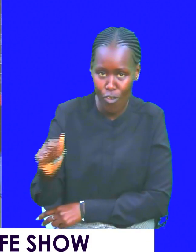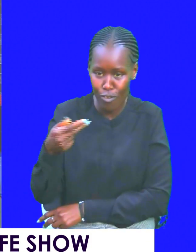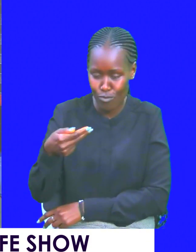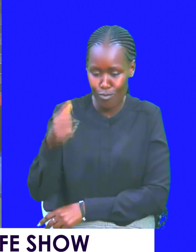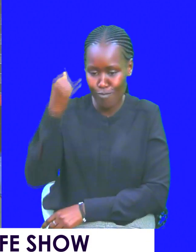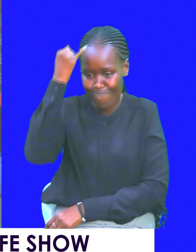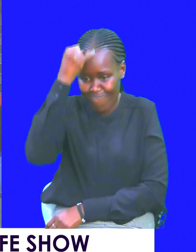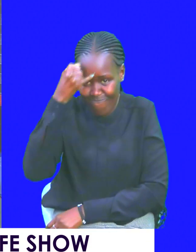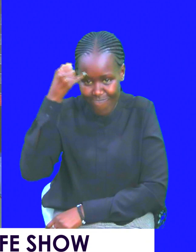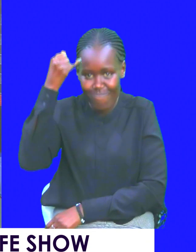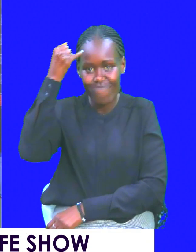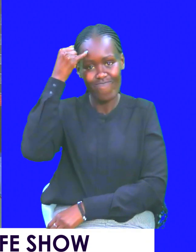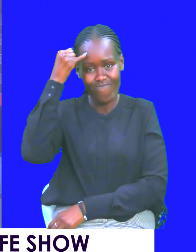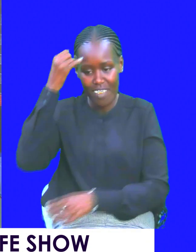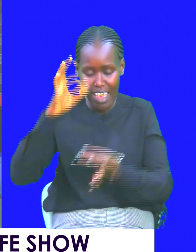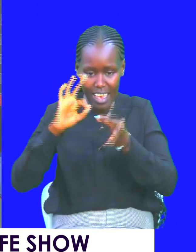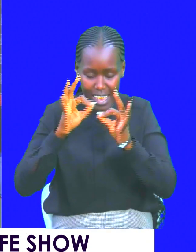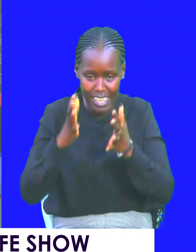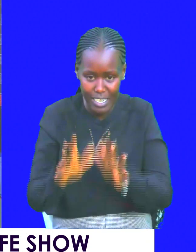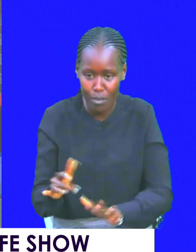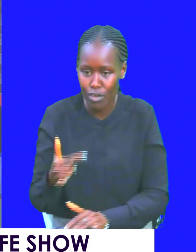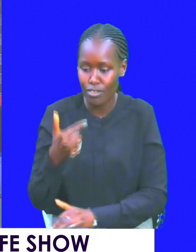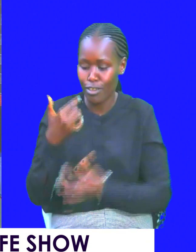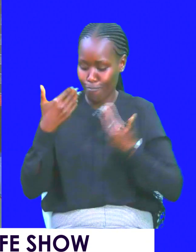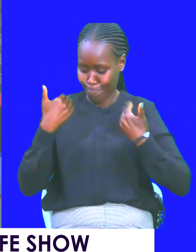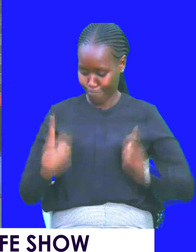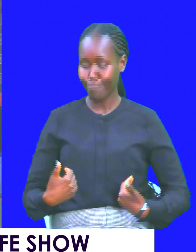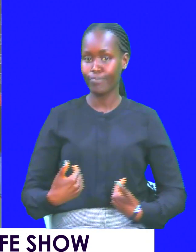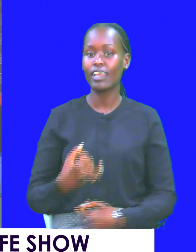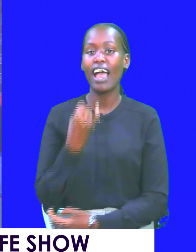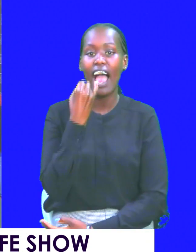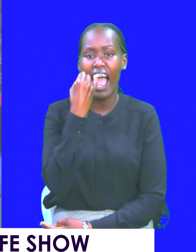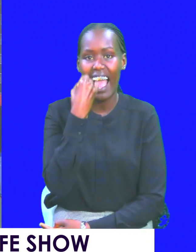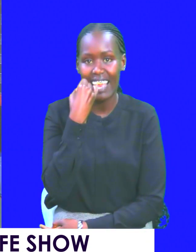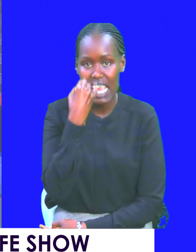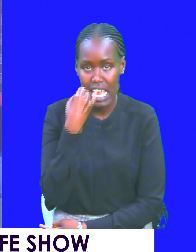My sign language interpreter is Irene Chebiwot.